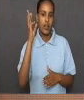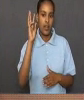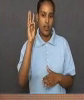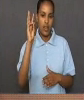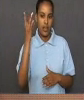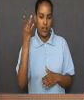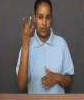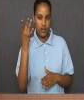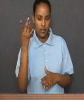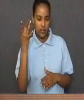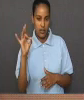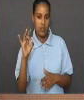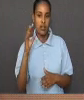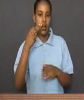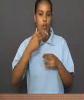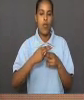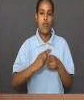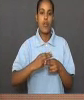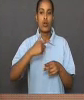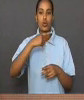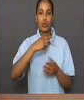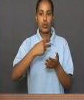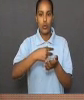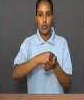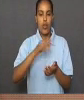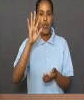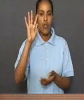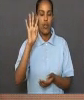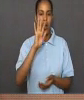218 grams of glucose in